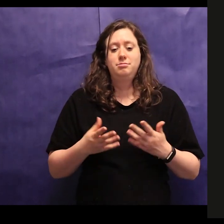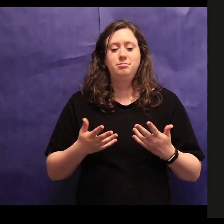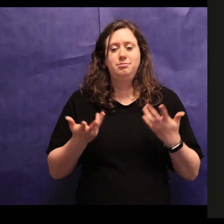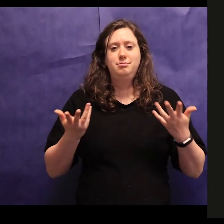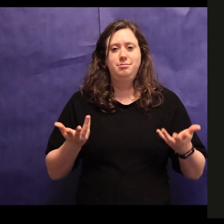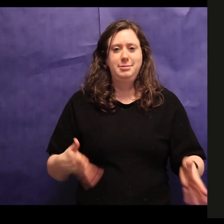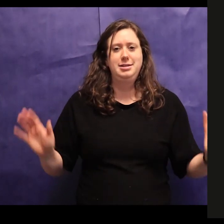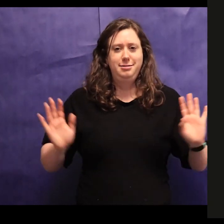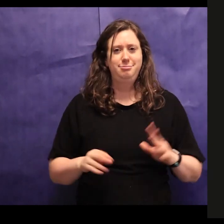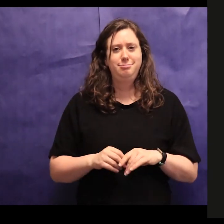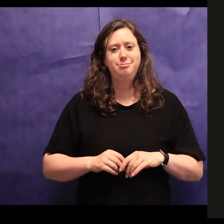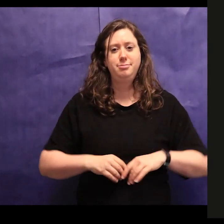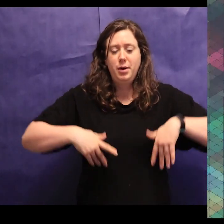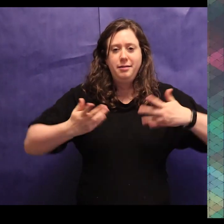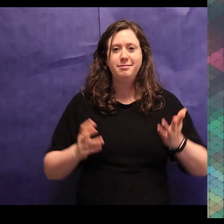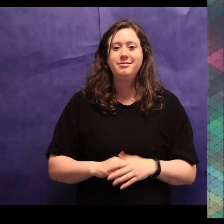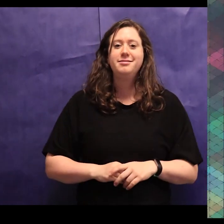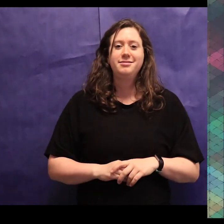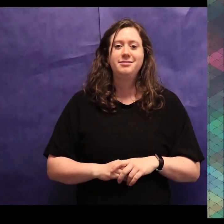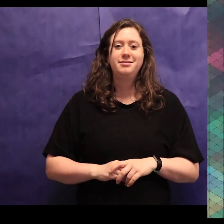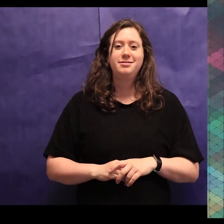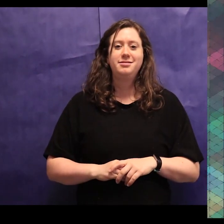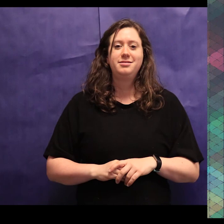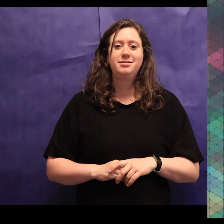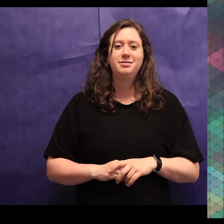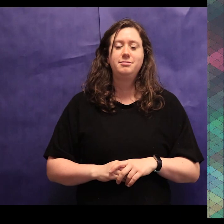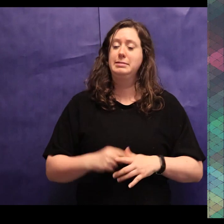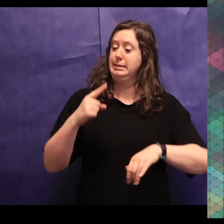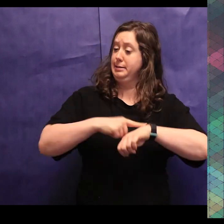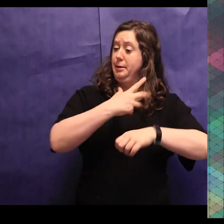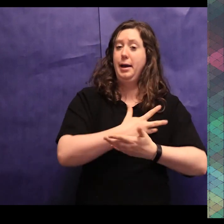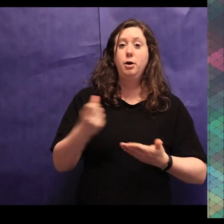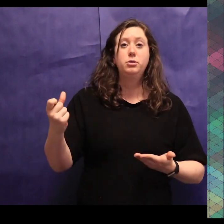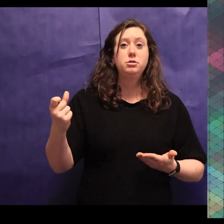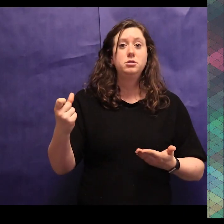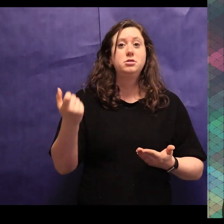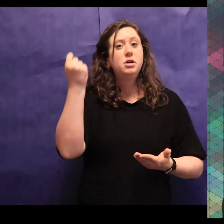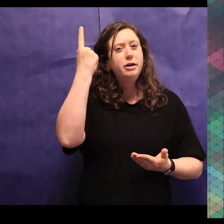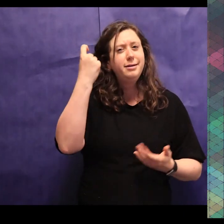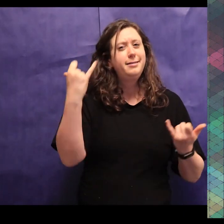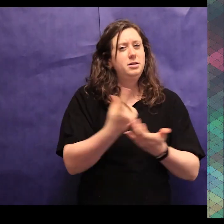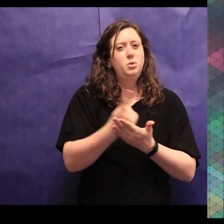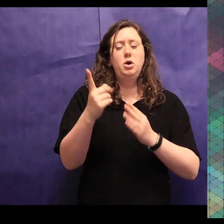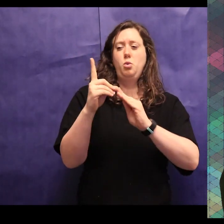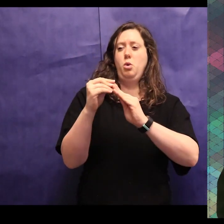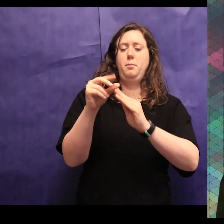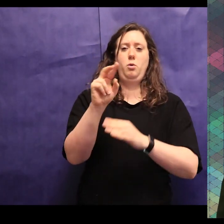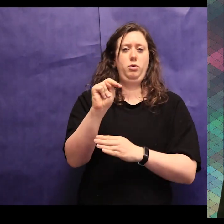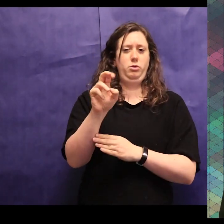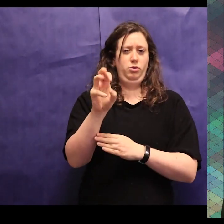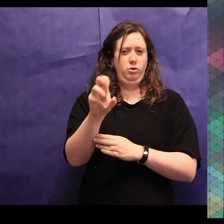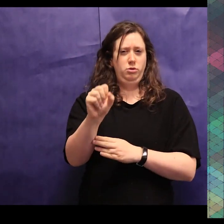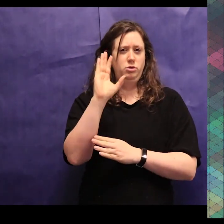that's pretty much it. Well, I'm out of time. We got one more broadcast.